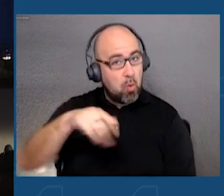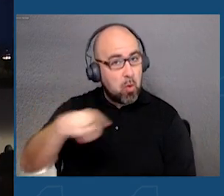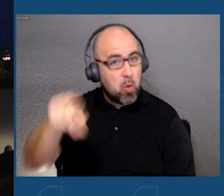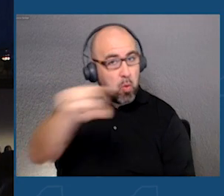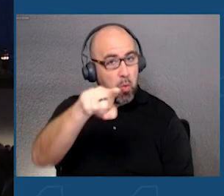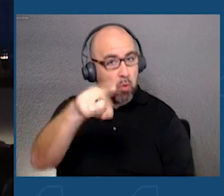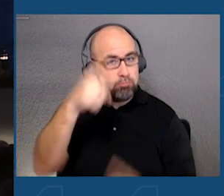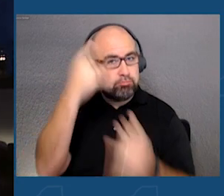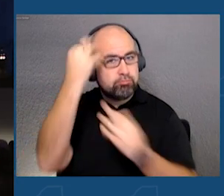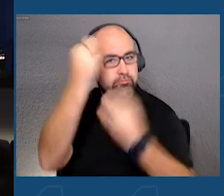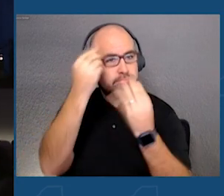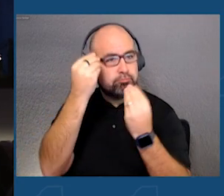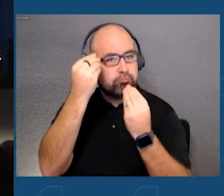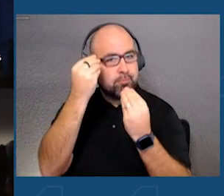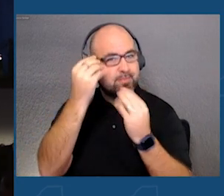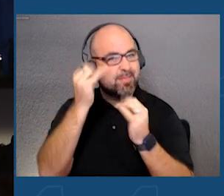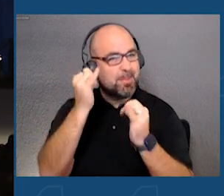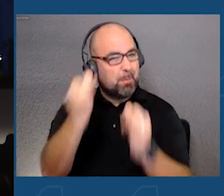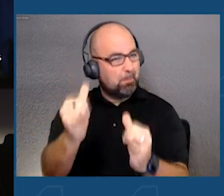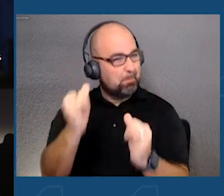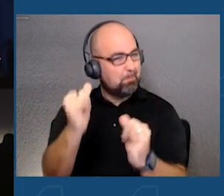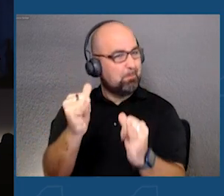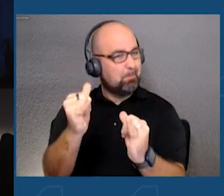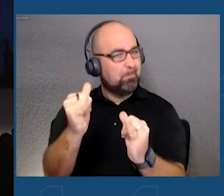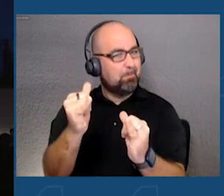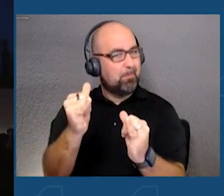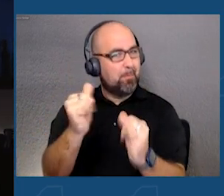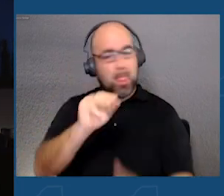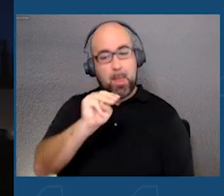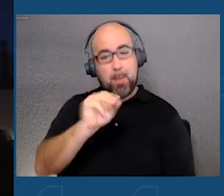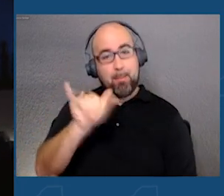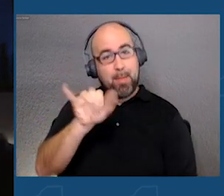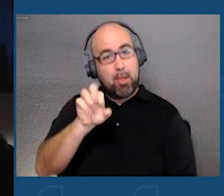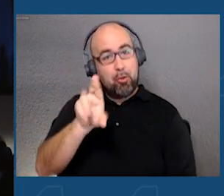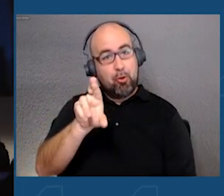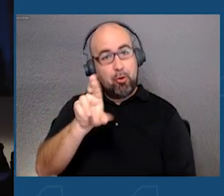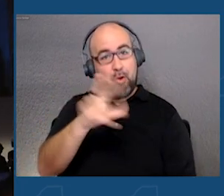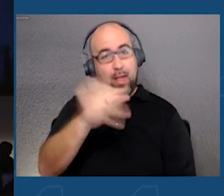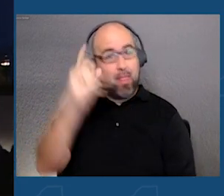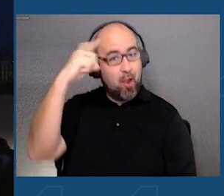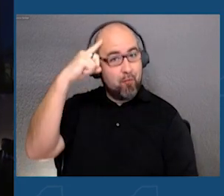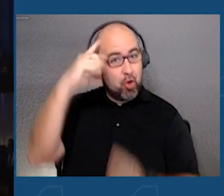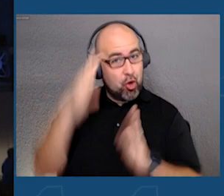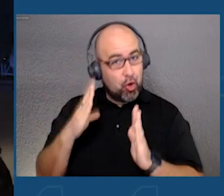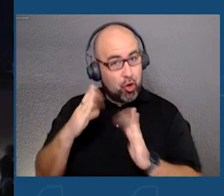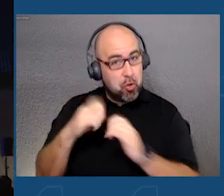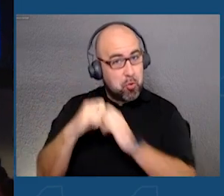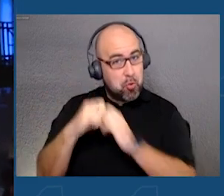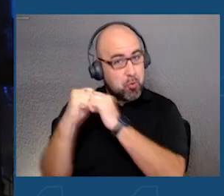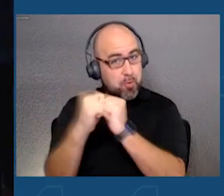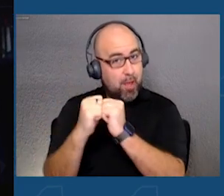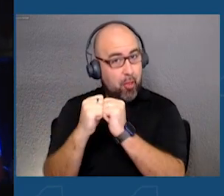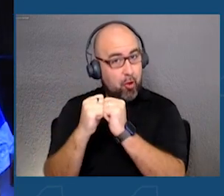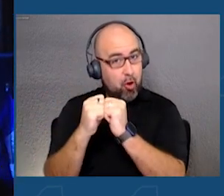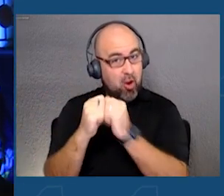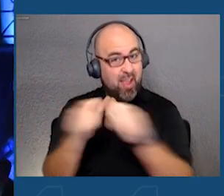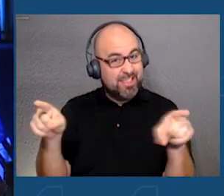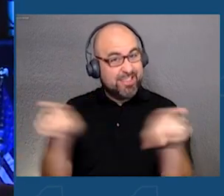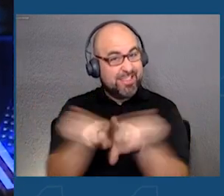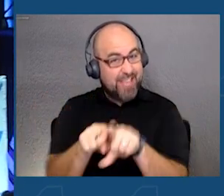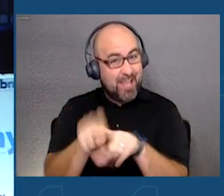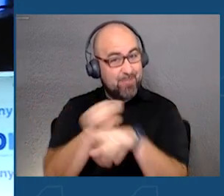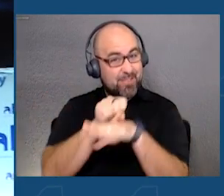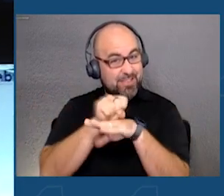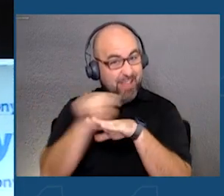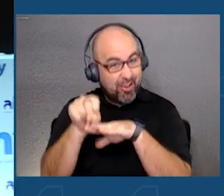I am thinking. The mayor and the governor together on the same stage at